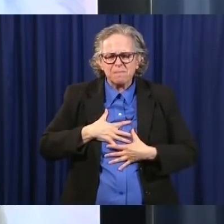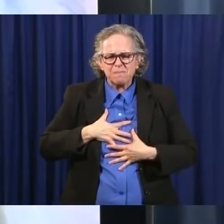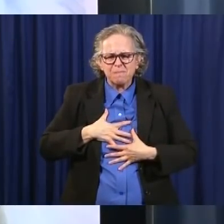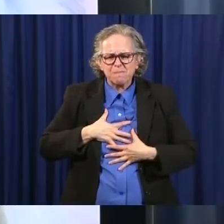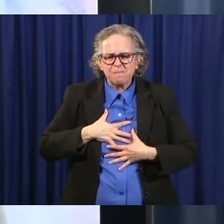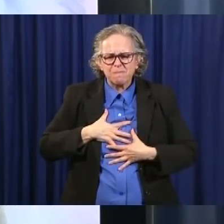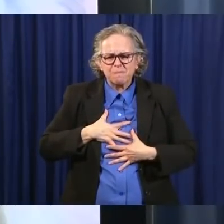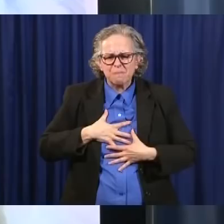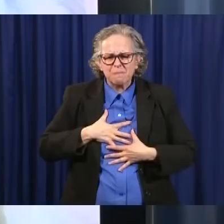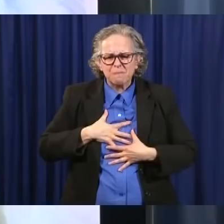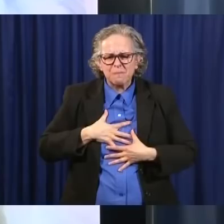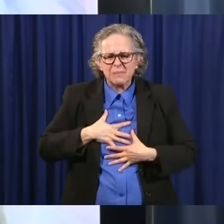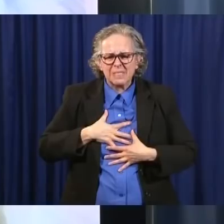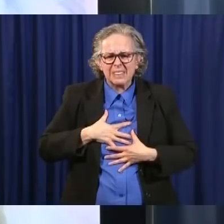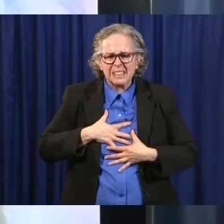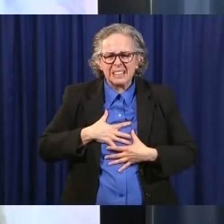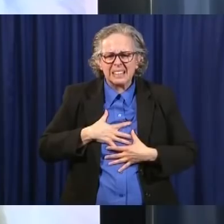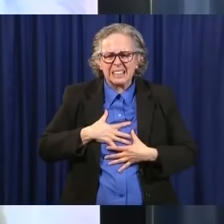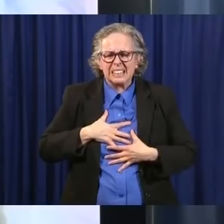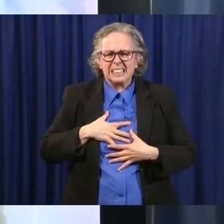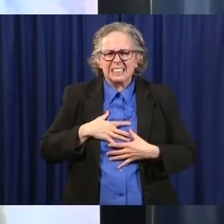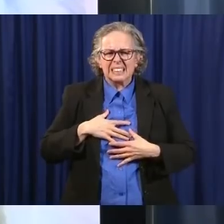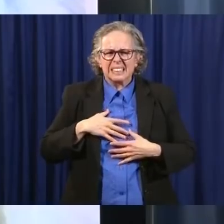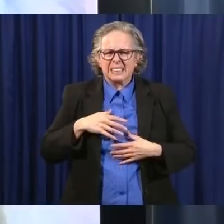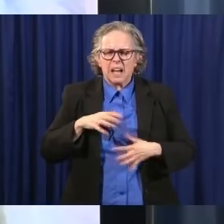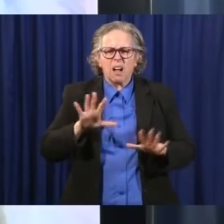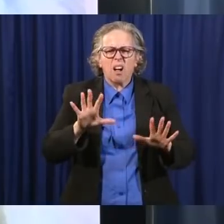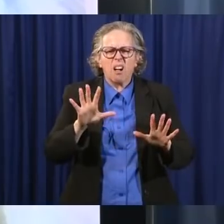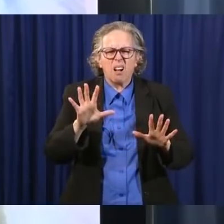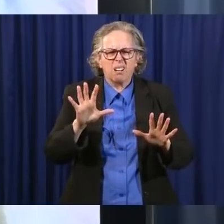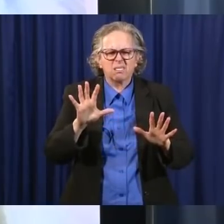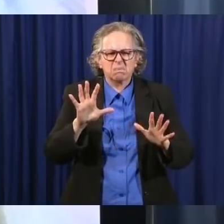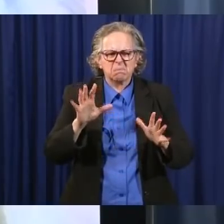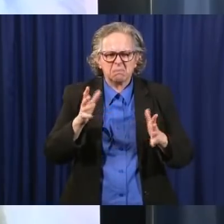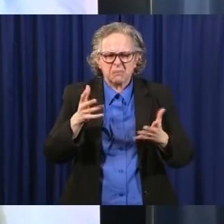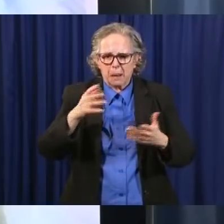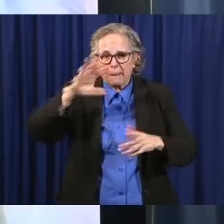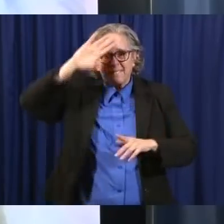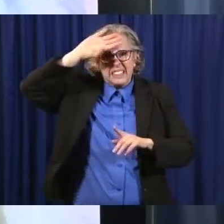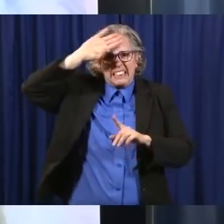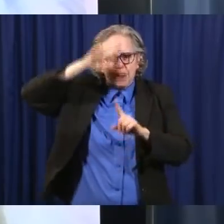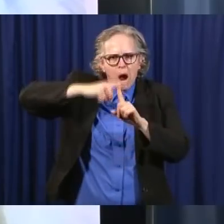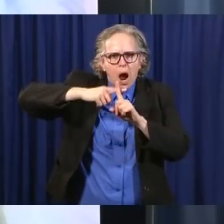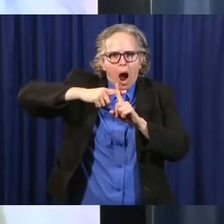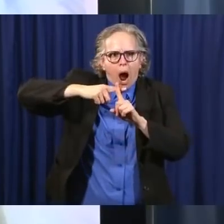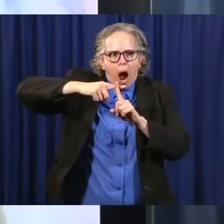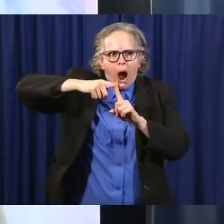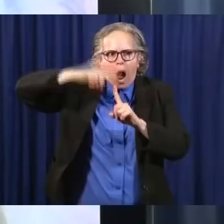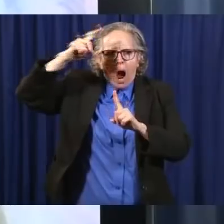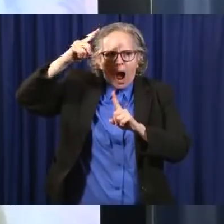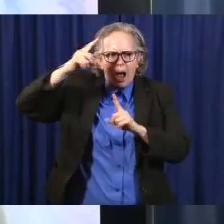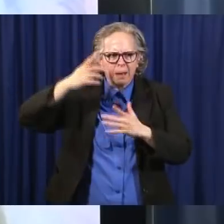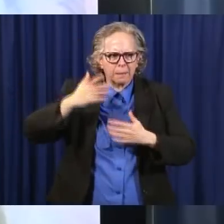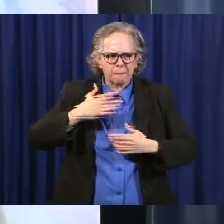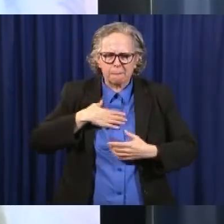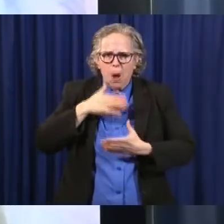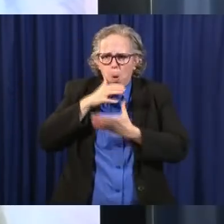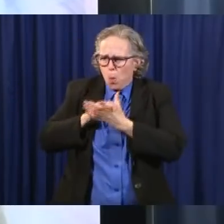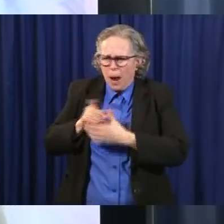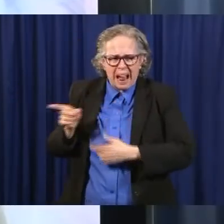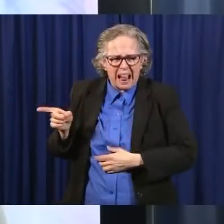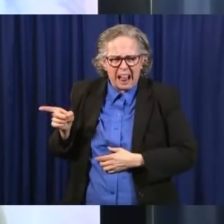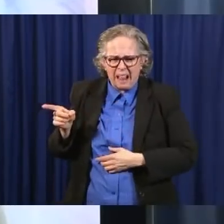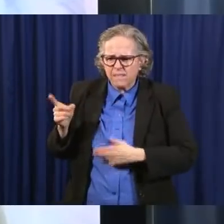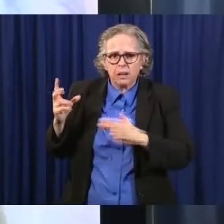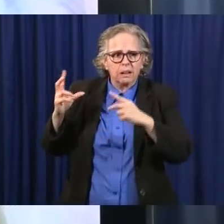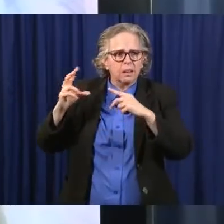getting to that point, I couldn't keep my temperature under control. My wife had checked my oxygen saturation at home, and it